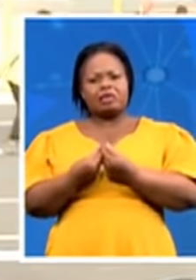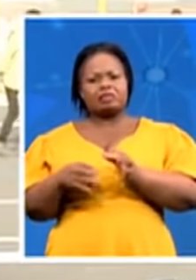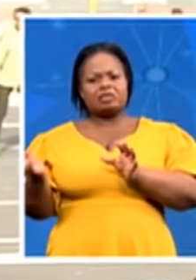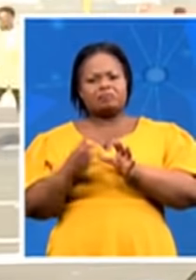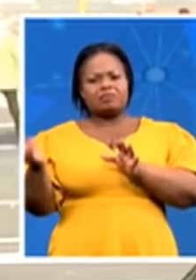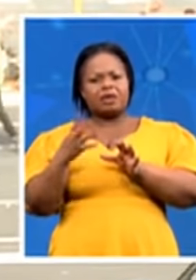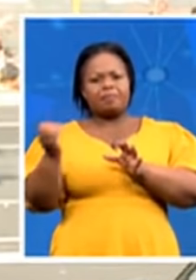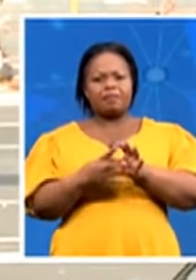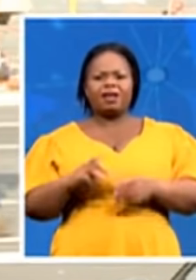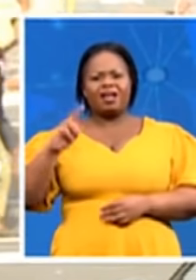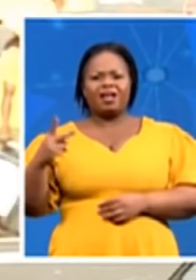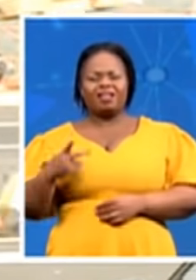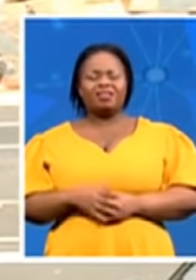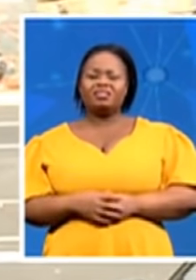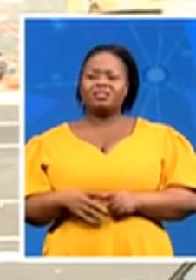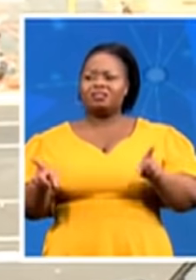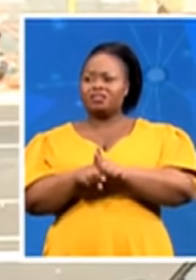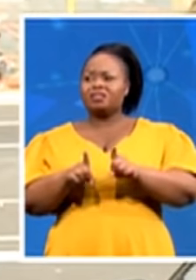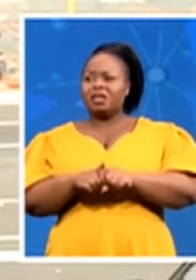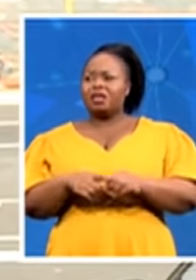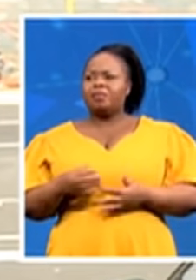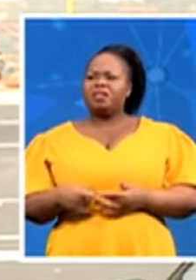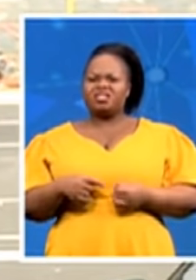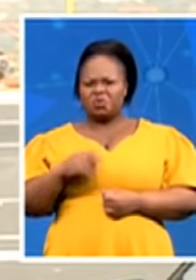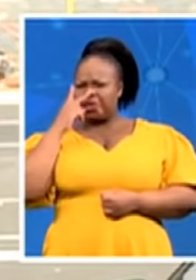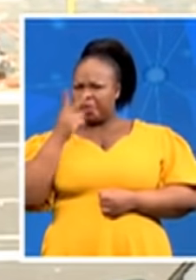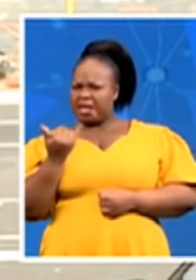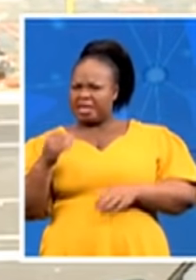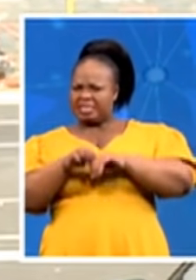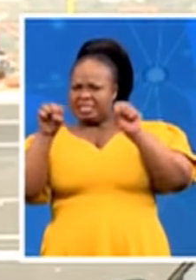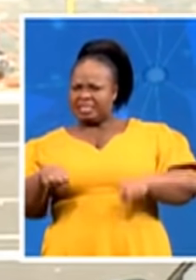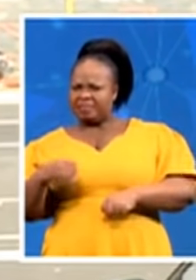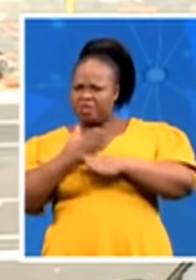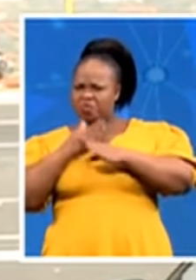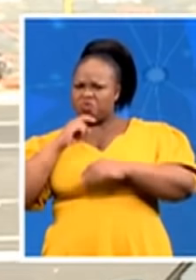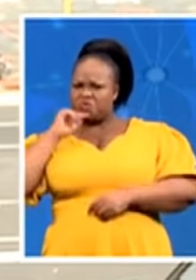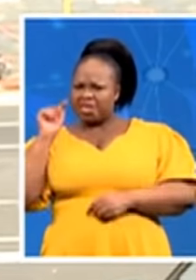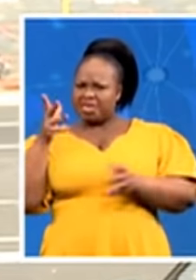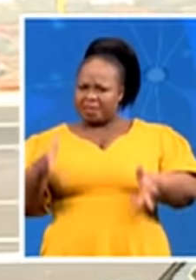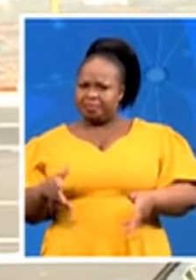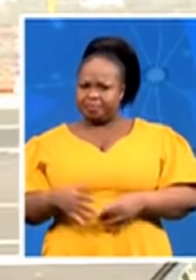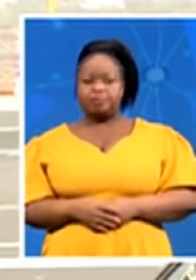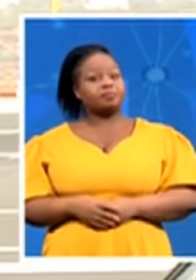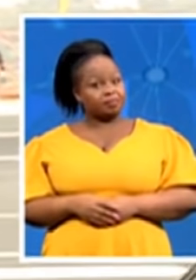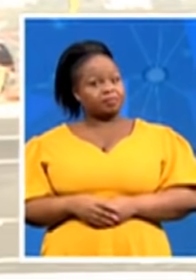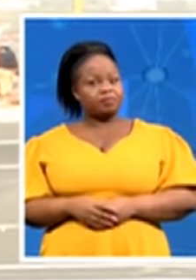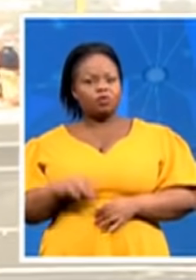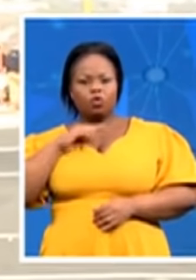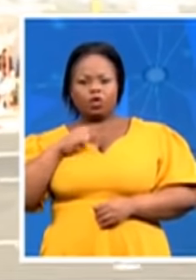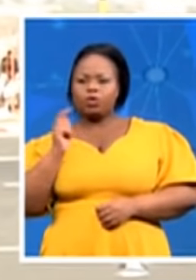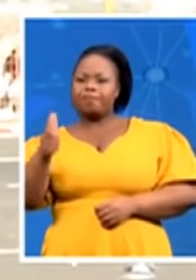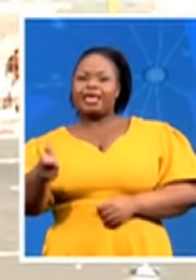dropped off. There is a kind of a system that's working on the ground, Simpiwe and the viewers, where you'll pay 20 Rand to a